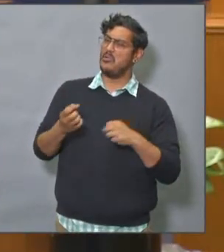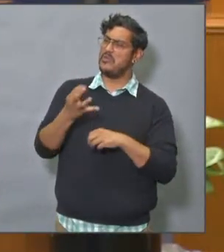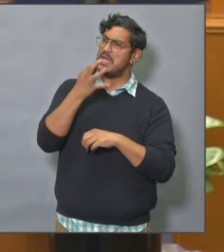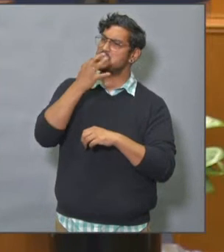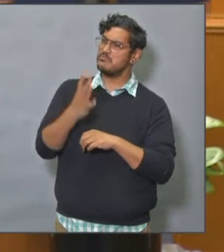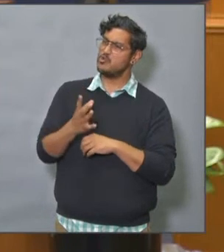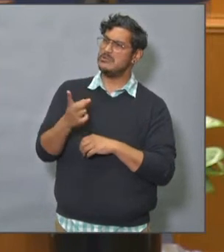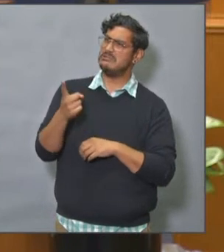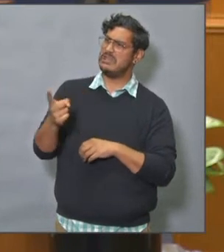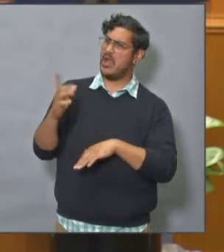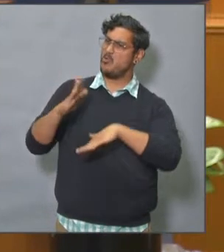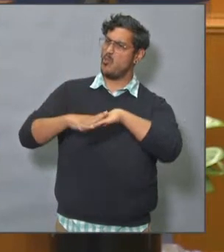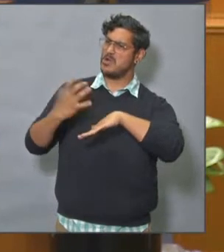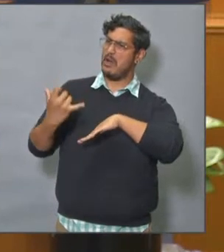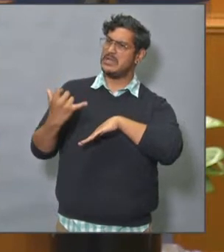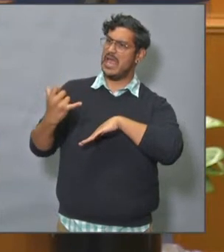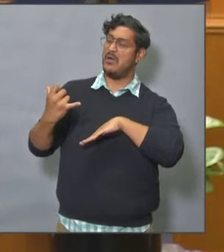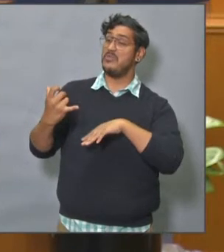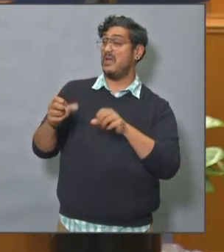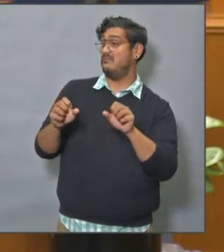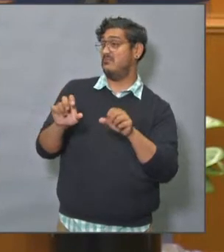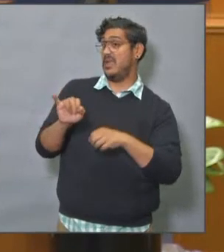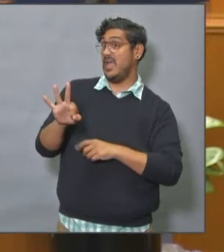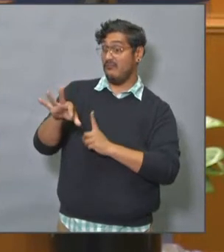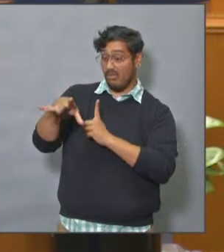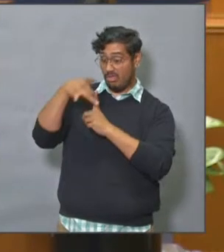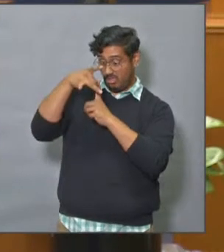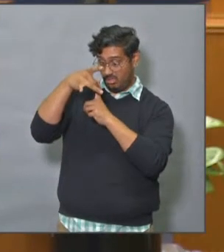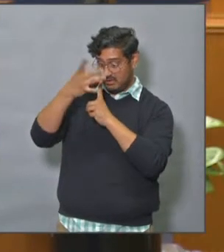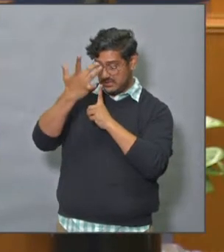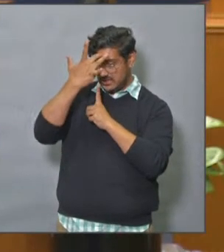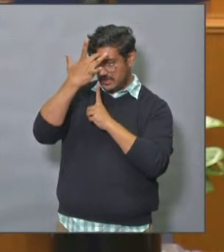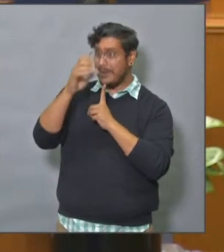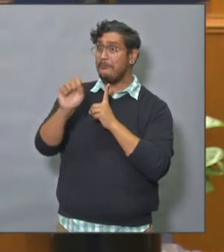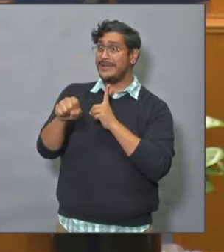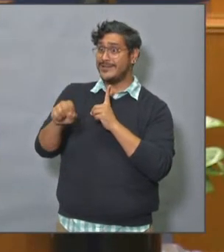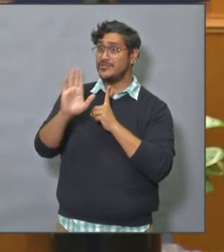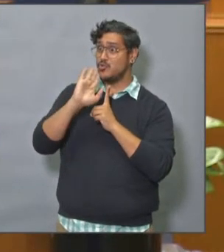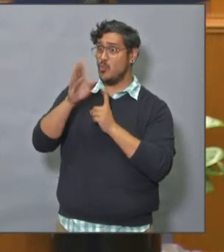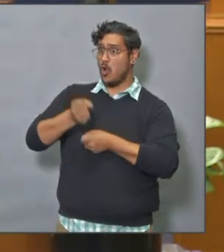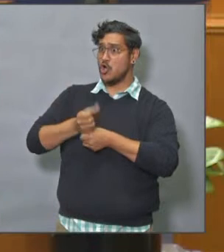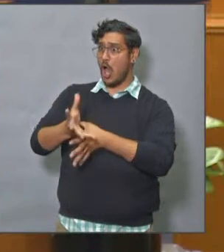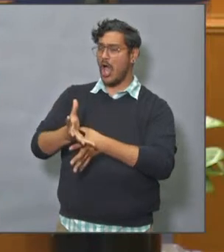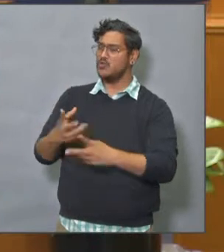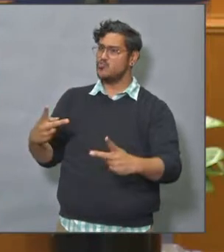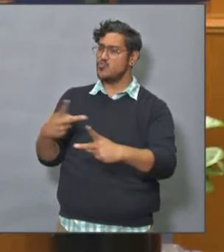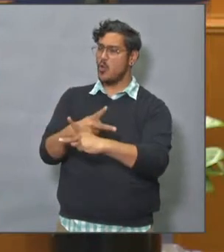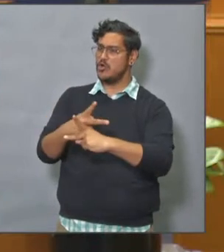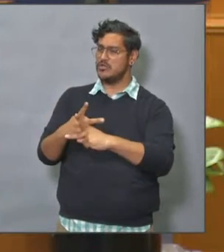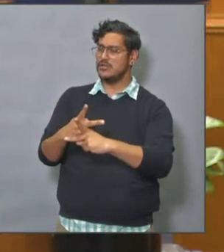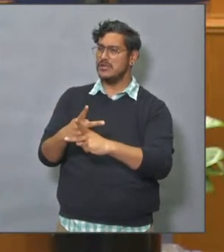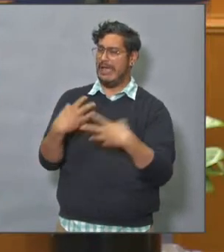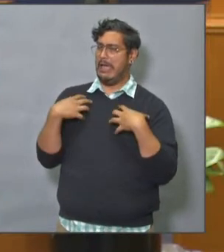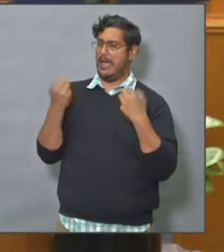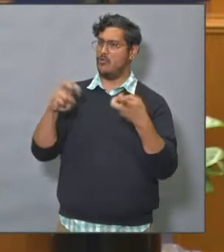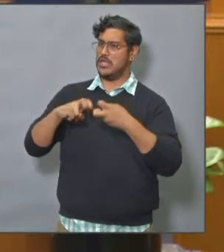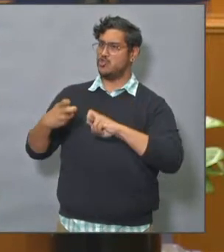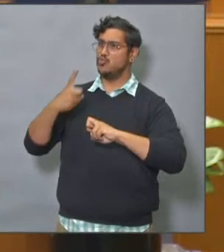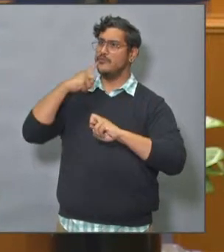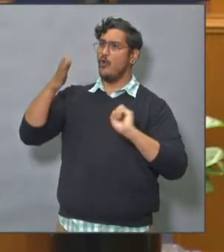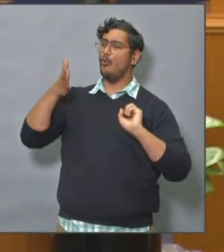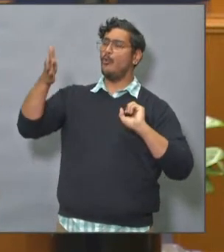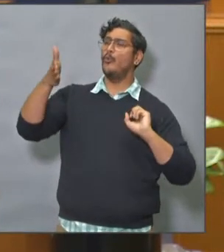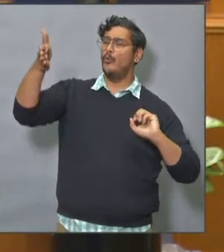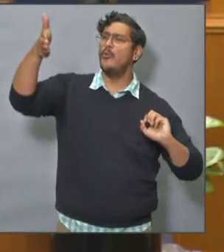potential long-term health problems from the virus affecting people of all ages. Can you shed any light on, even if you recover